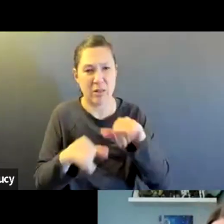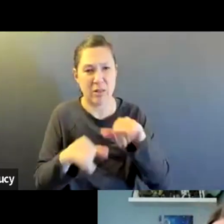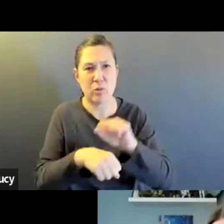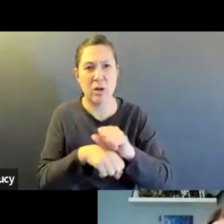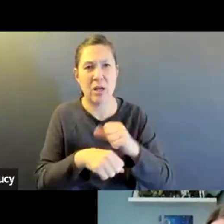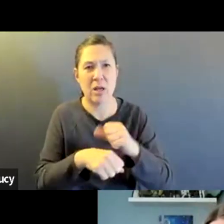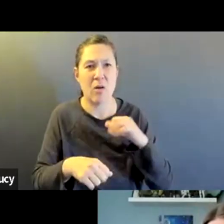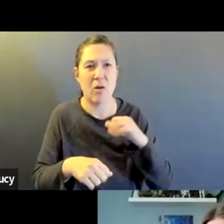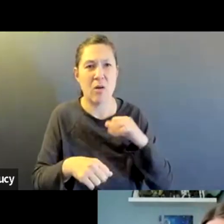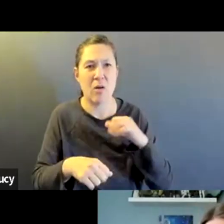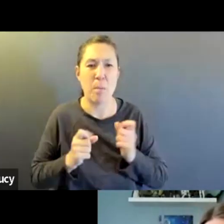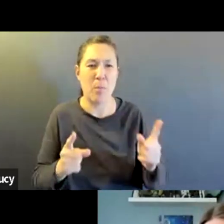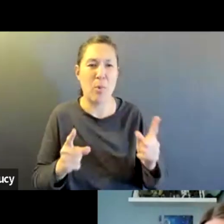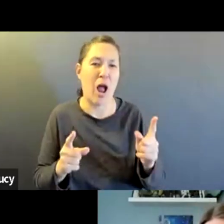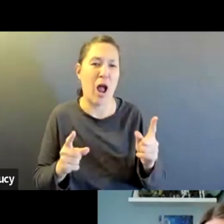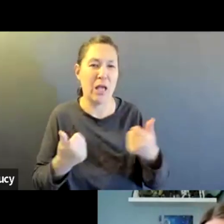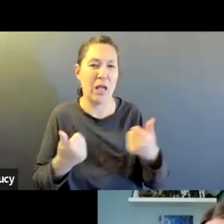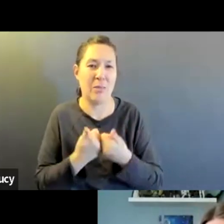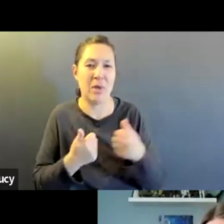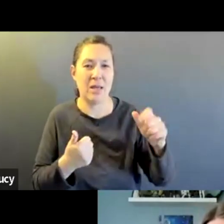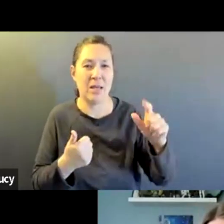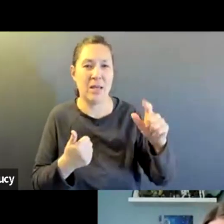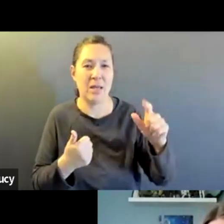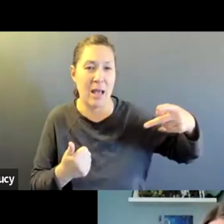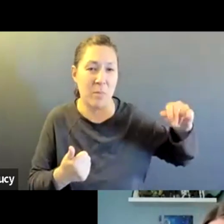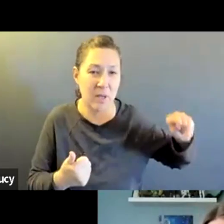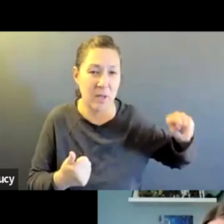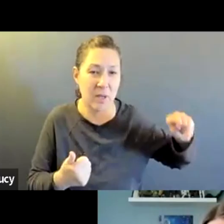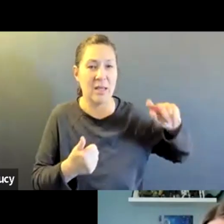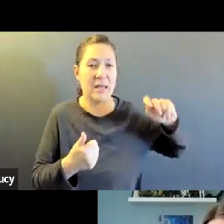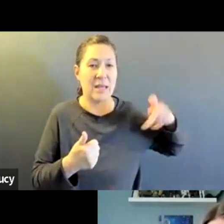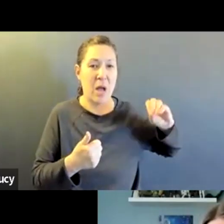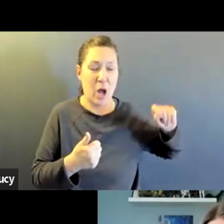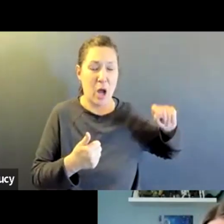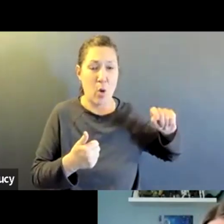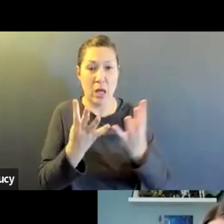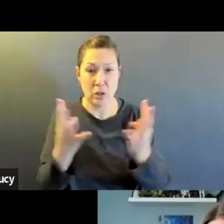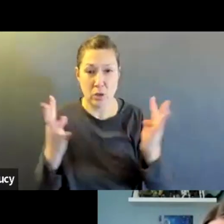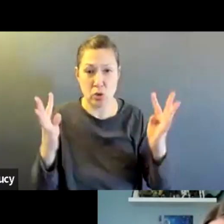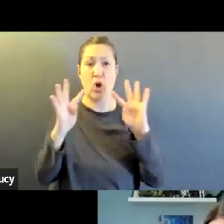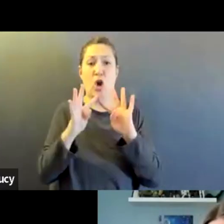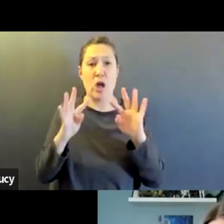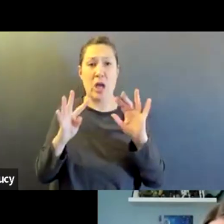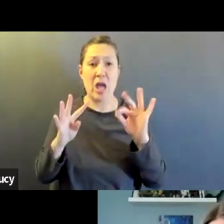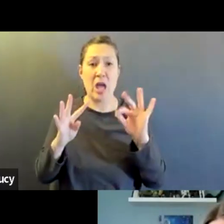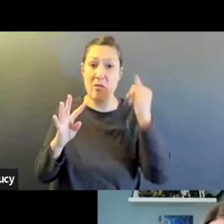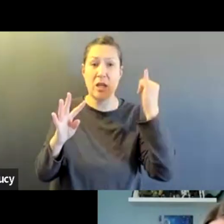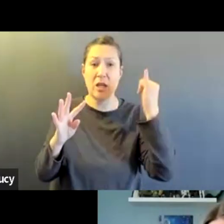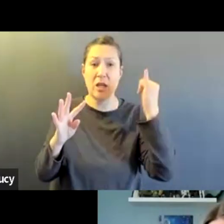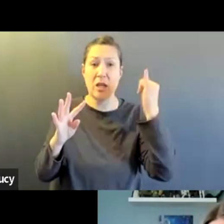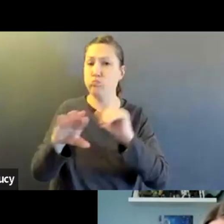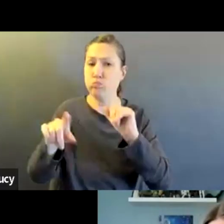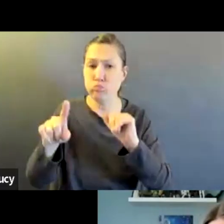called Tap In, Tap Out, right? Where you're in a circle, everyone is unified in this circle. And when you have an idea, you tap in and your turn